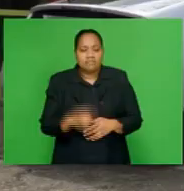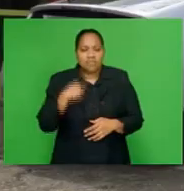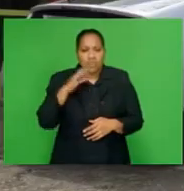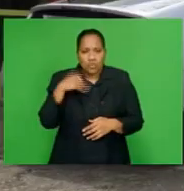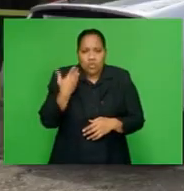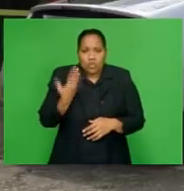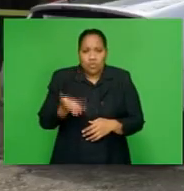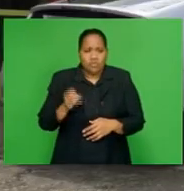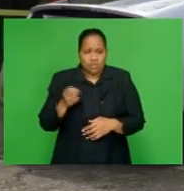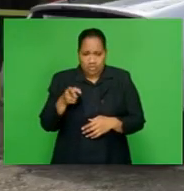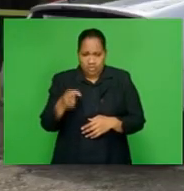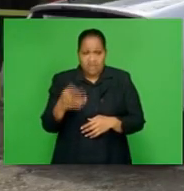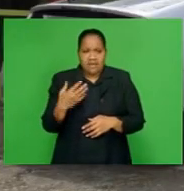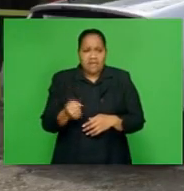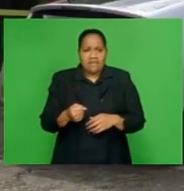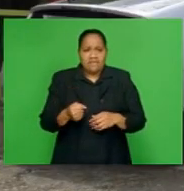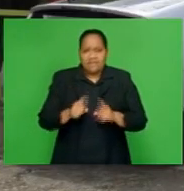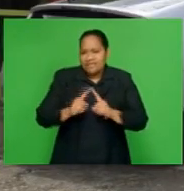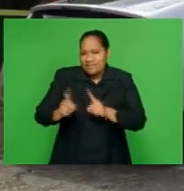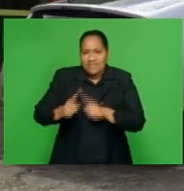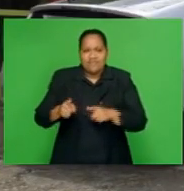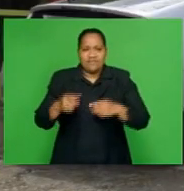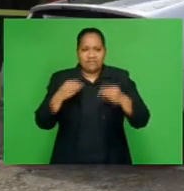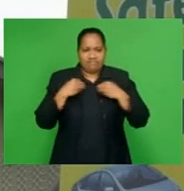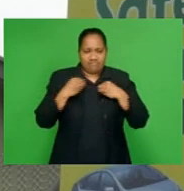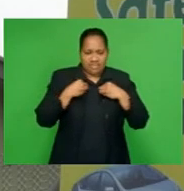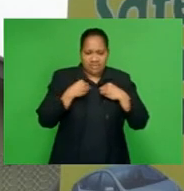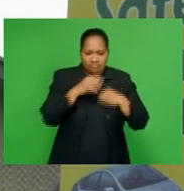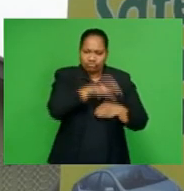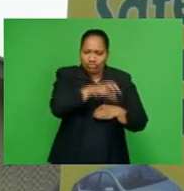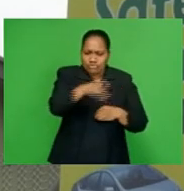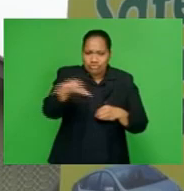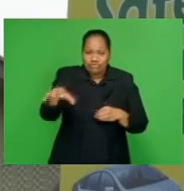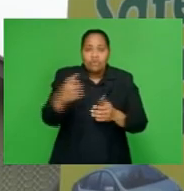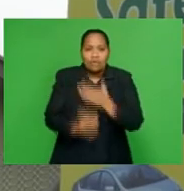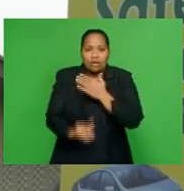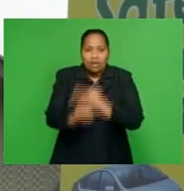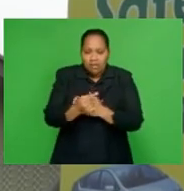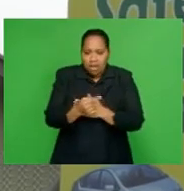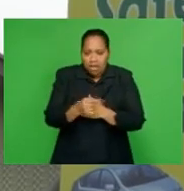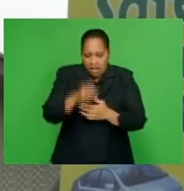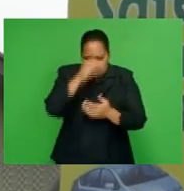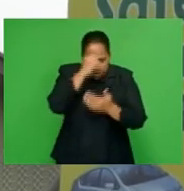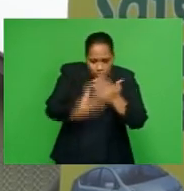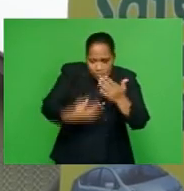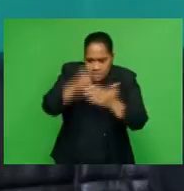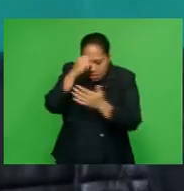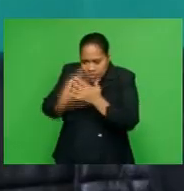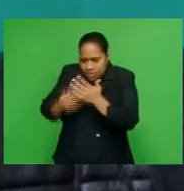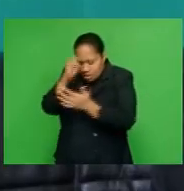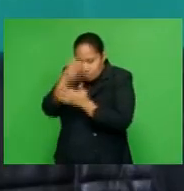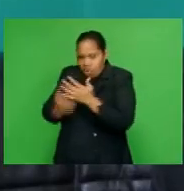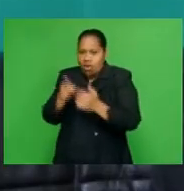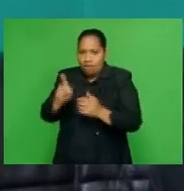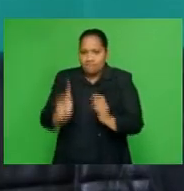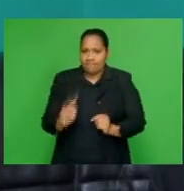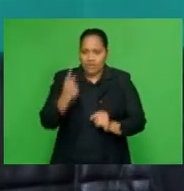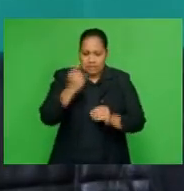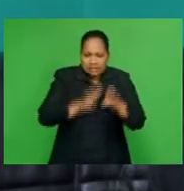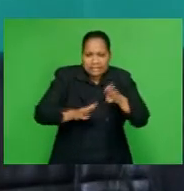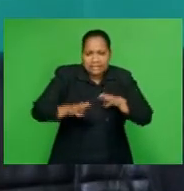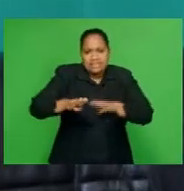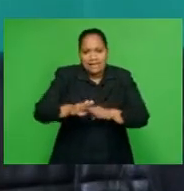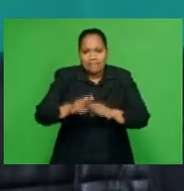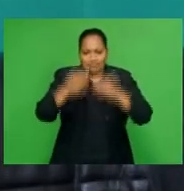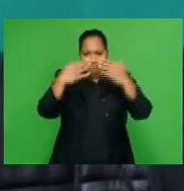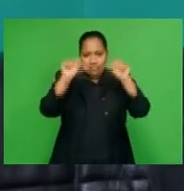various business sectors to gain more experience, and this was the start of his road to success. Mine, and we started with